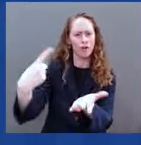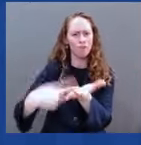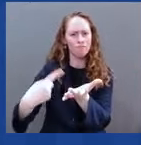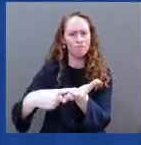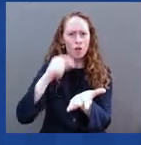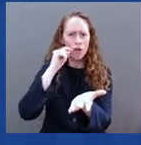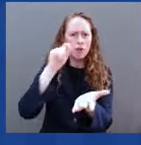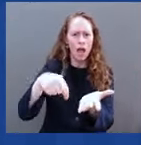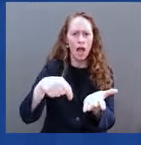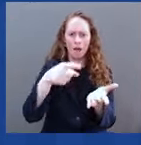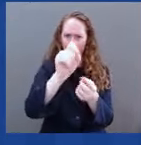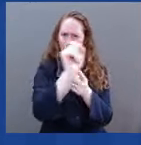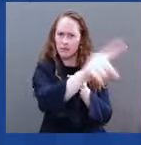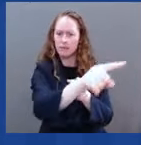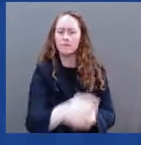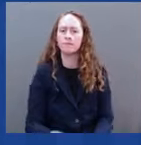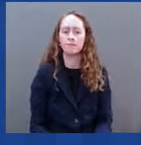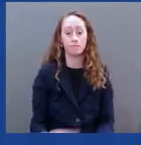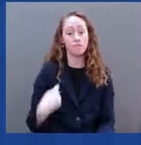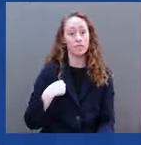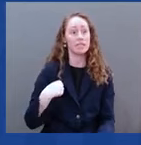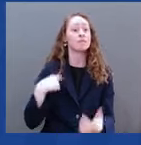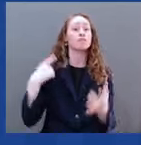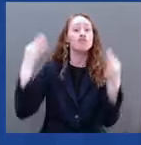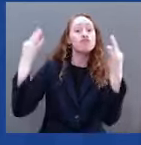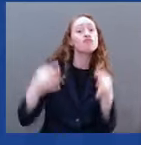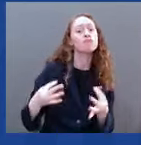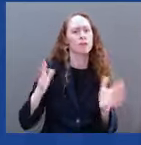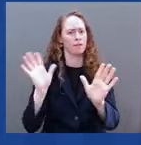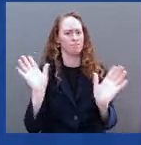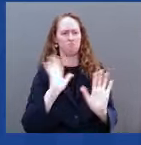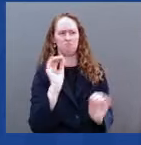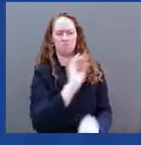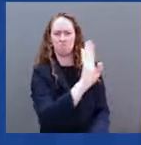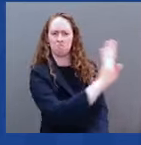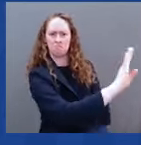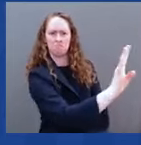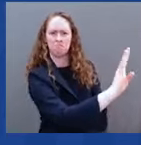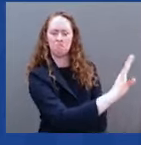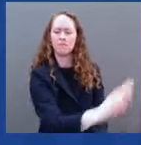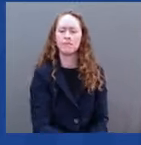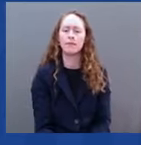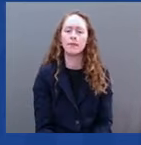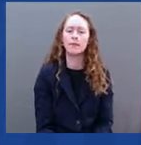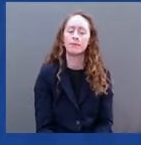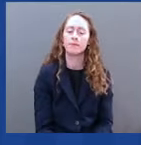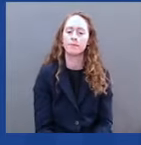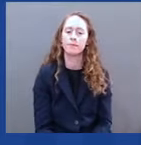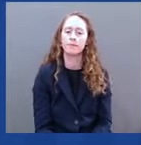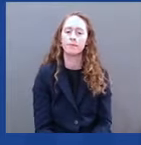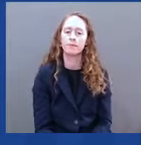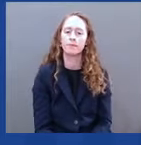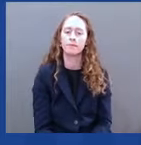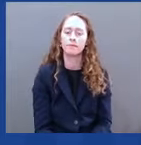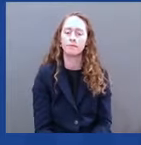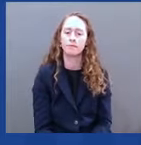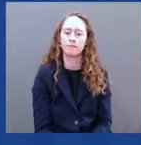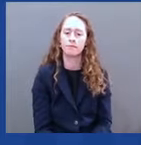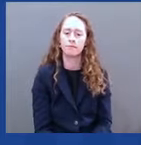part of, including the Ukrainians, and it's their judgment to make.